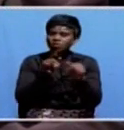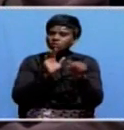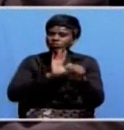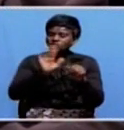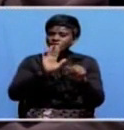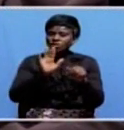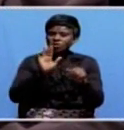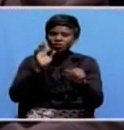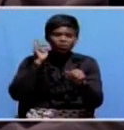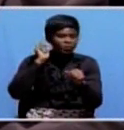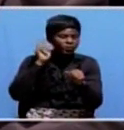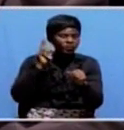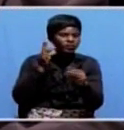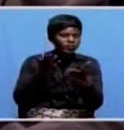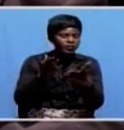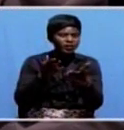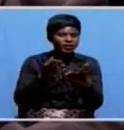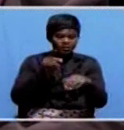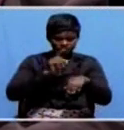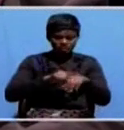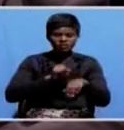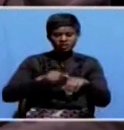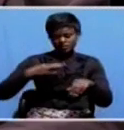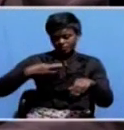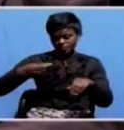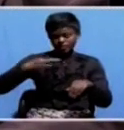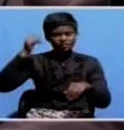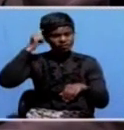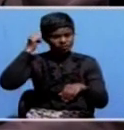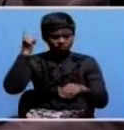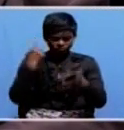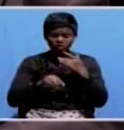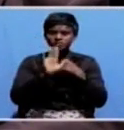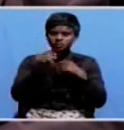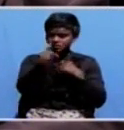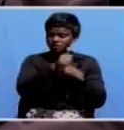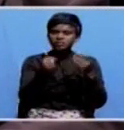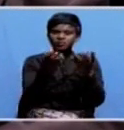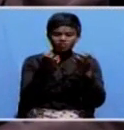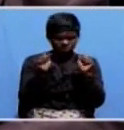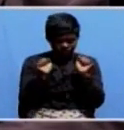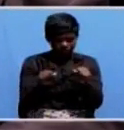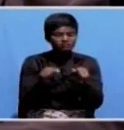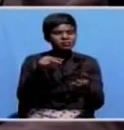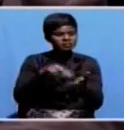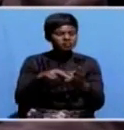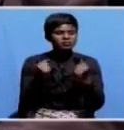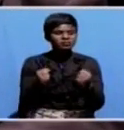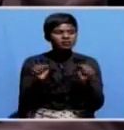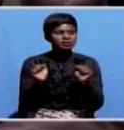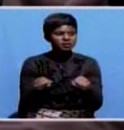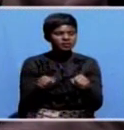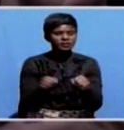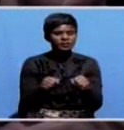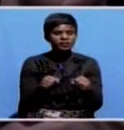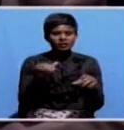the moment you apply your mind to what you are doing, you can rise up to any position